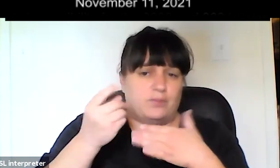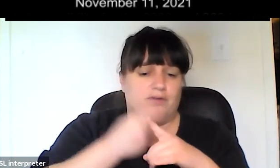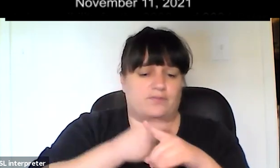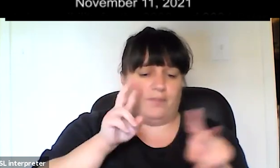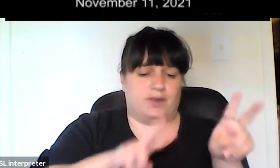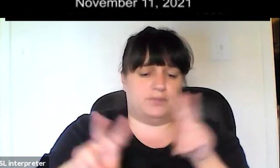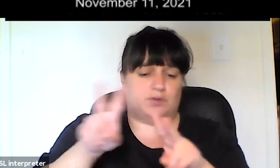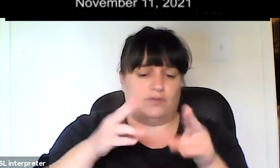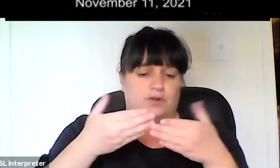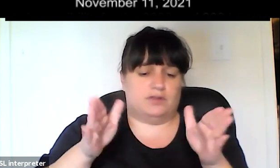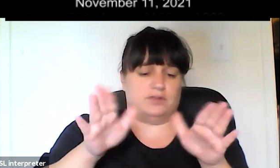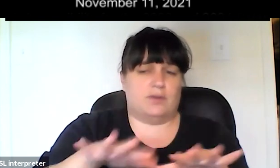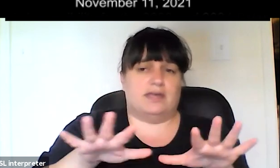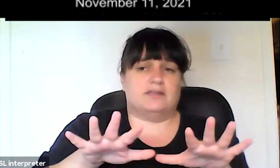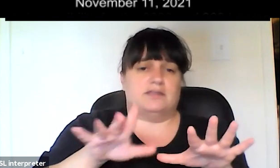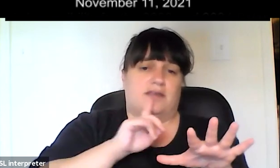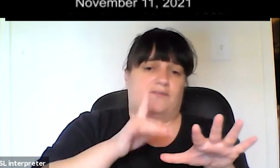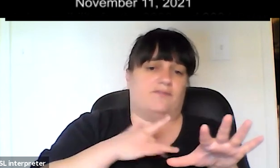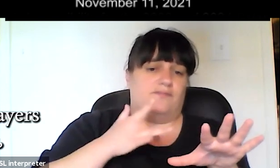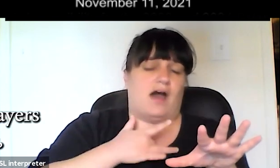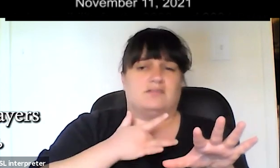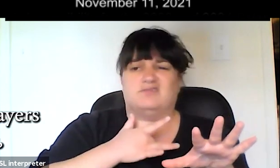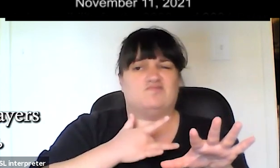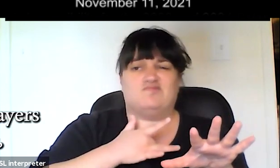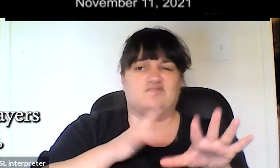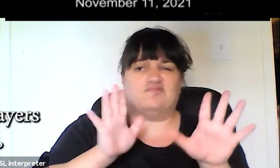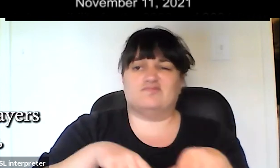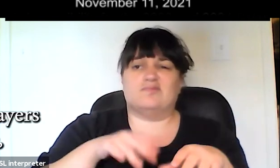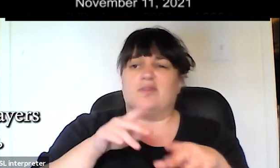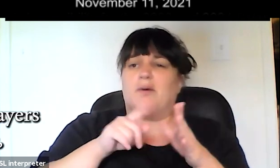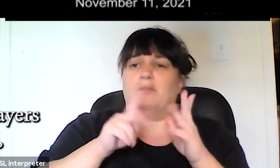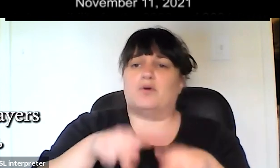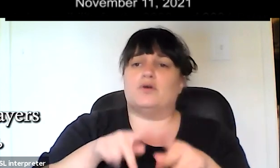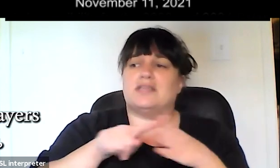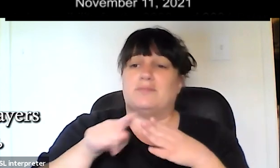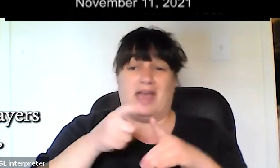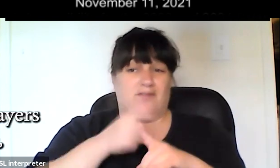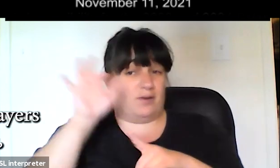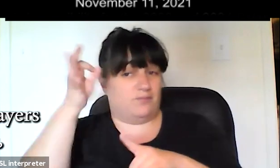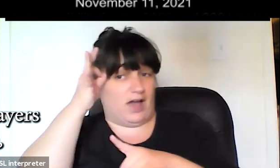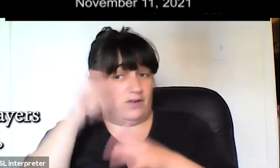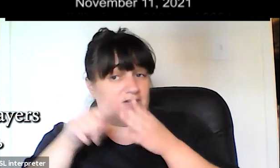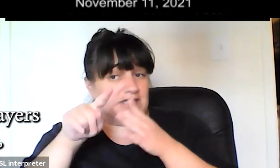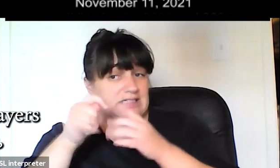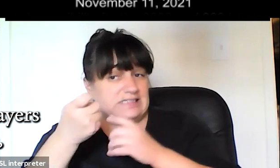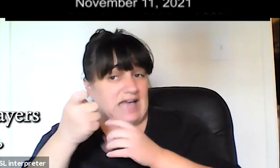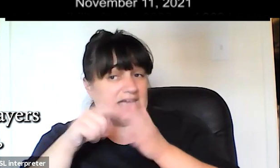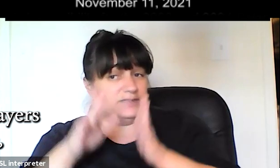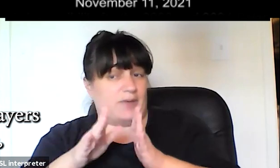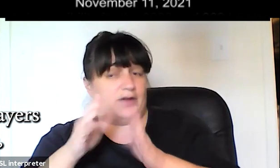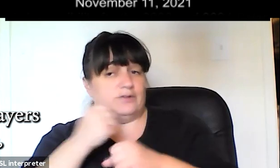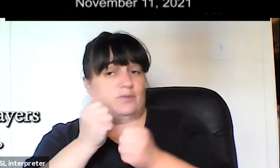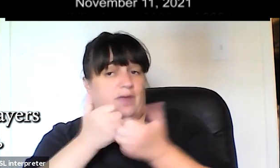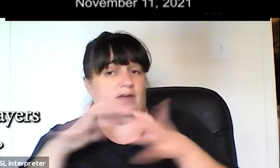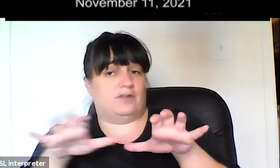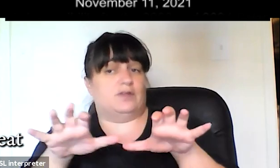and the public space. And it really felt disingenuous as someone who's paid by federal taxpayers to make everything I